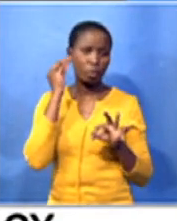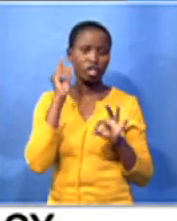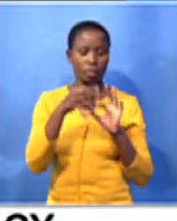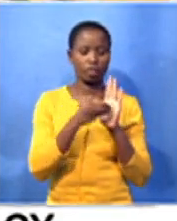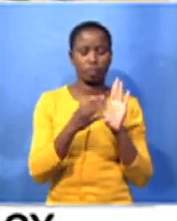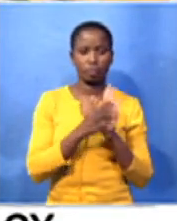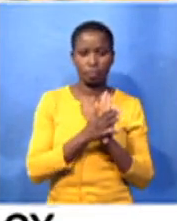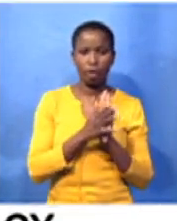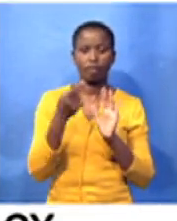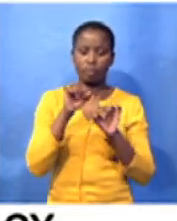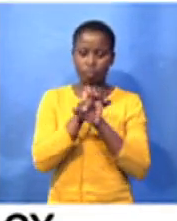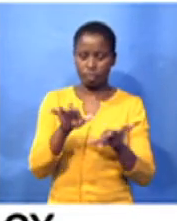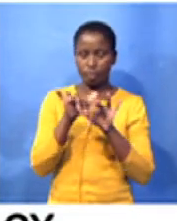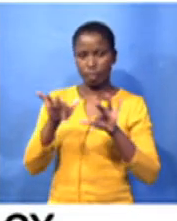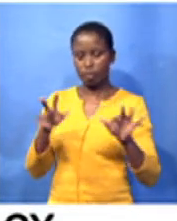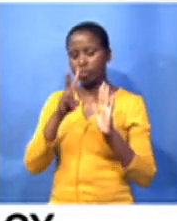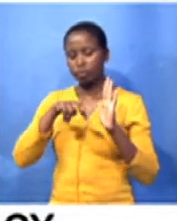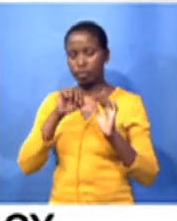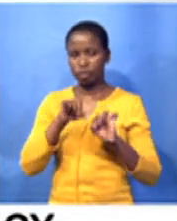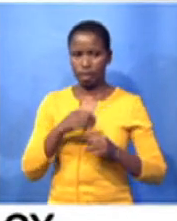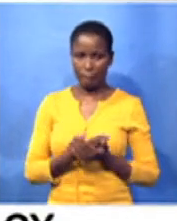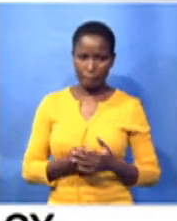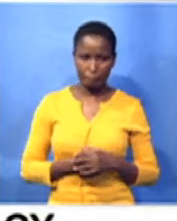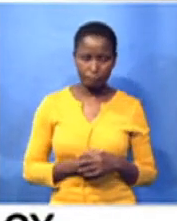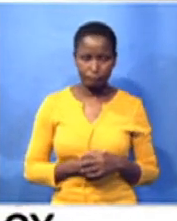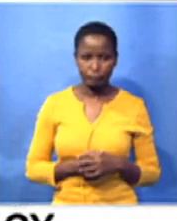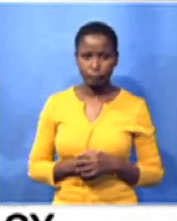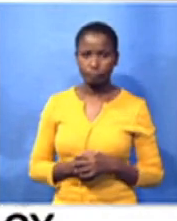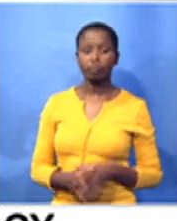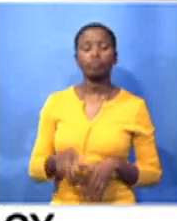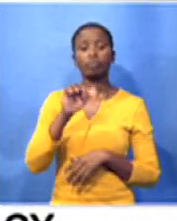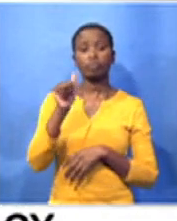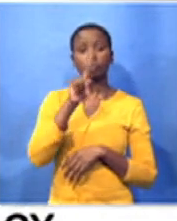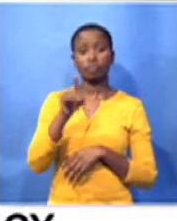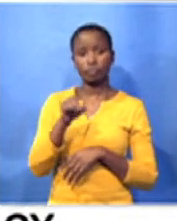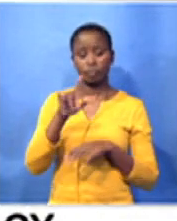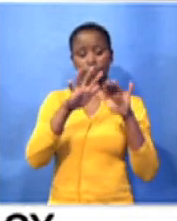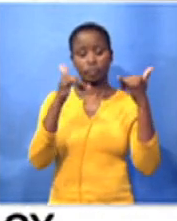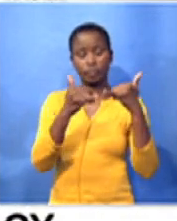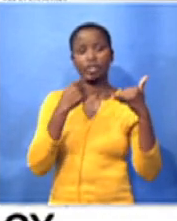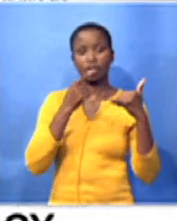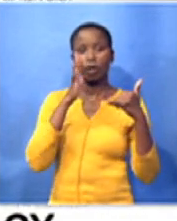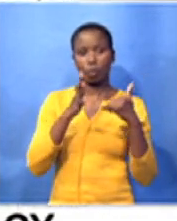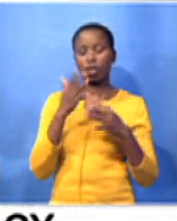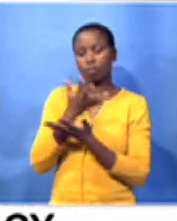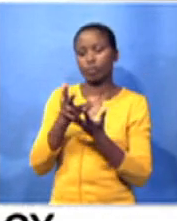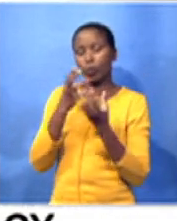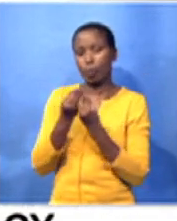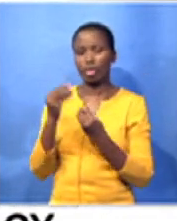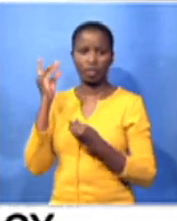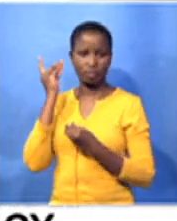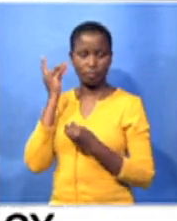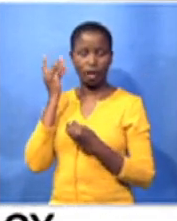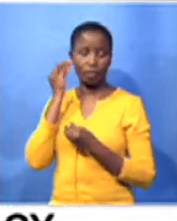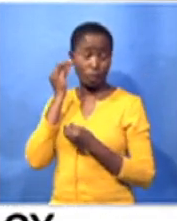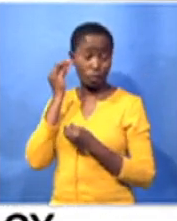press release. In their own statement, AstraZeneca says it will engage with the Data Safety Monitoring Board and that the